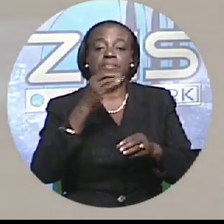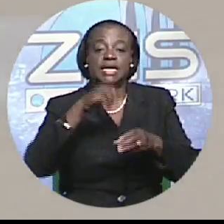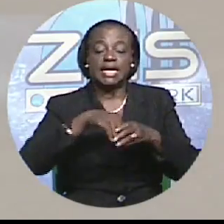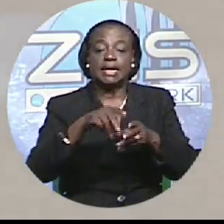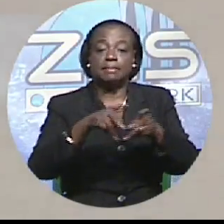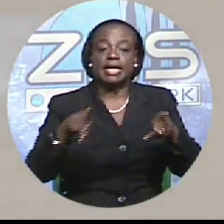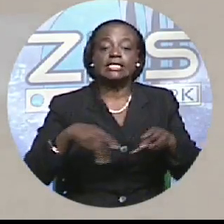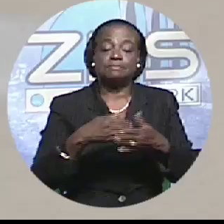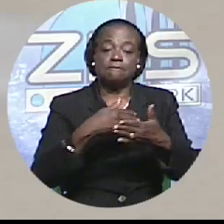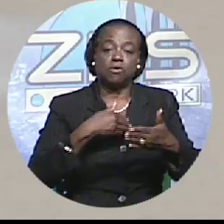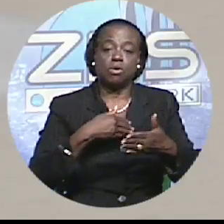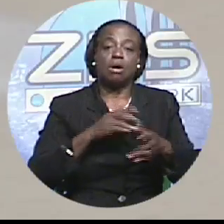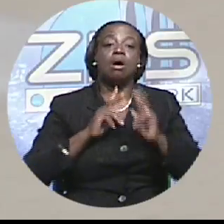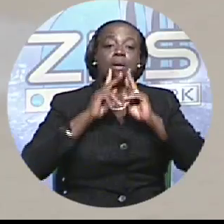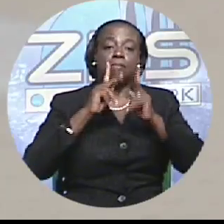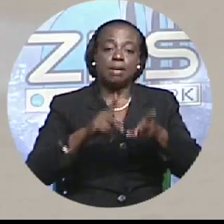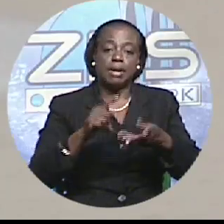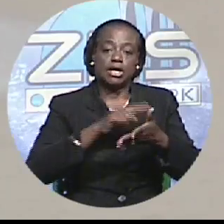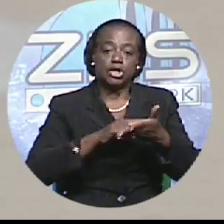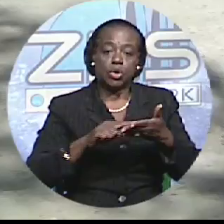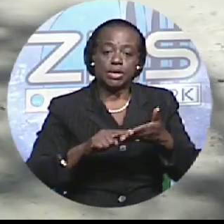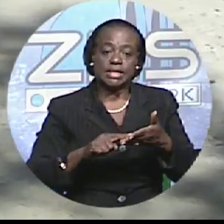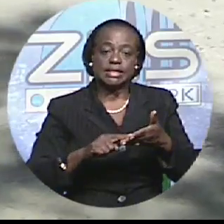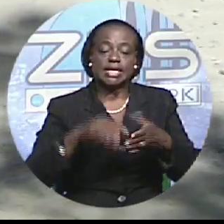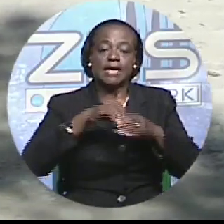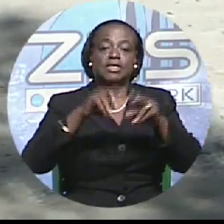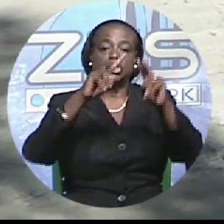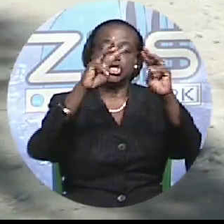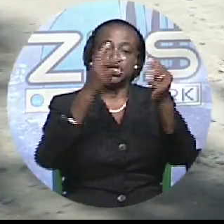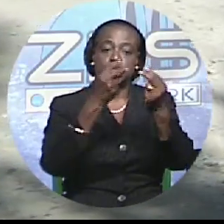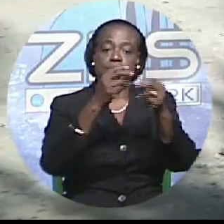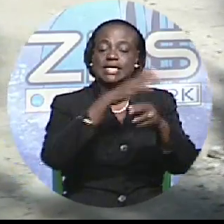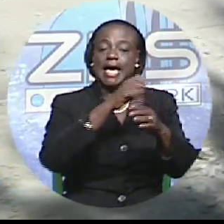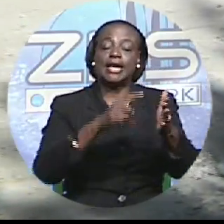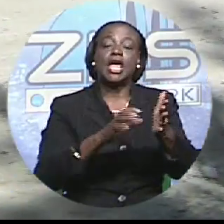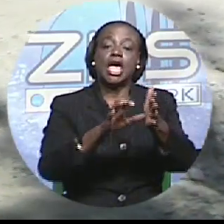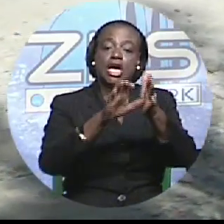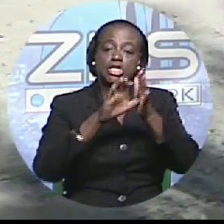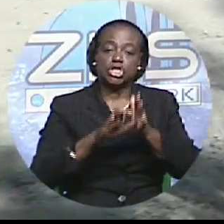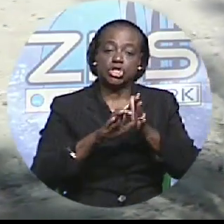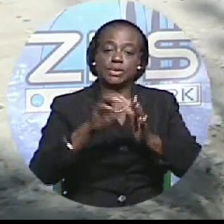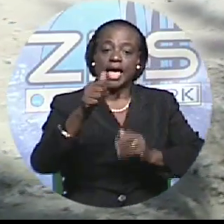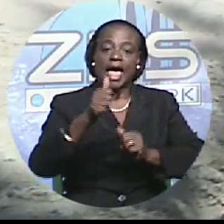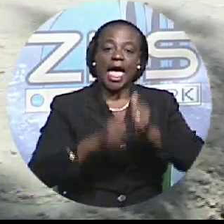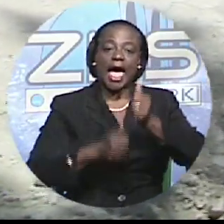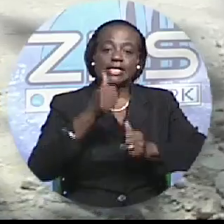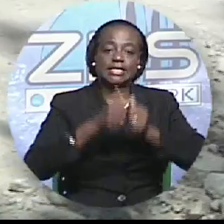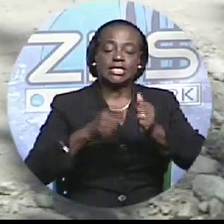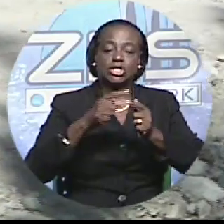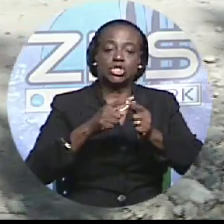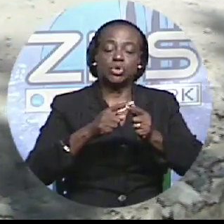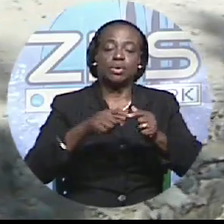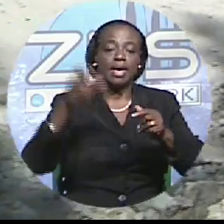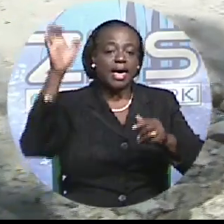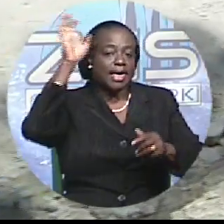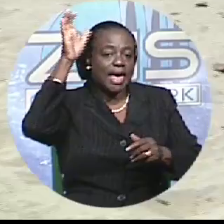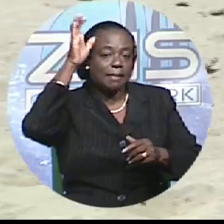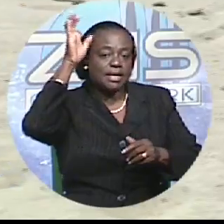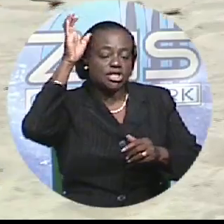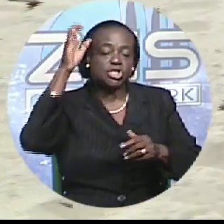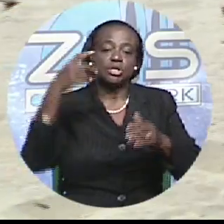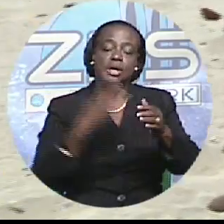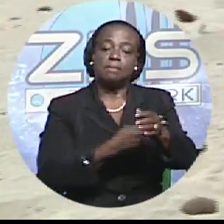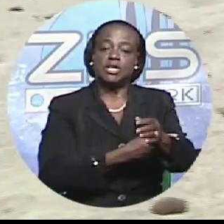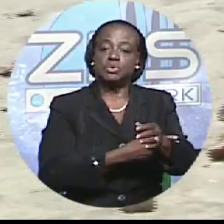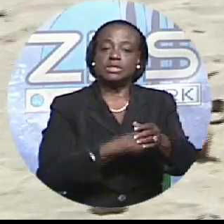The resort says public notice regarding the terms and conditions of access to Cabbage Beach has been posted for years. The statement further notes